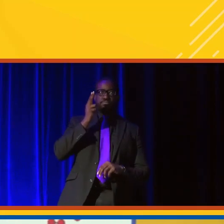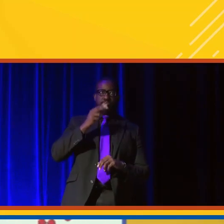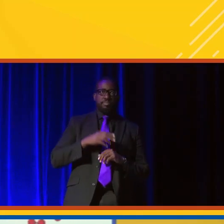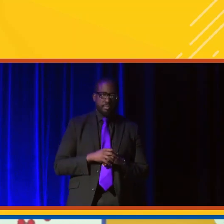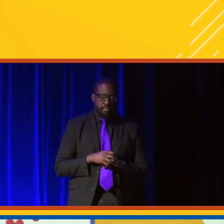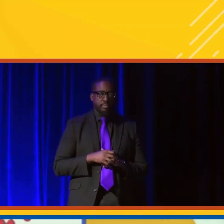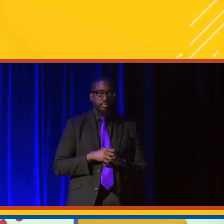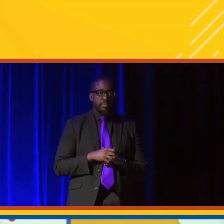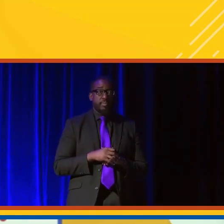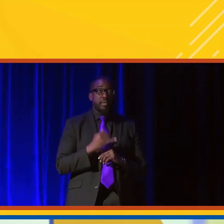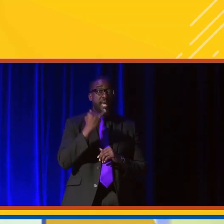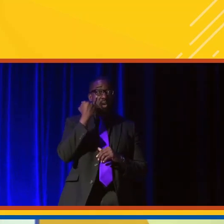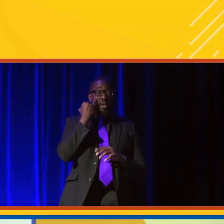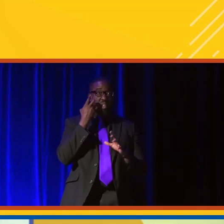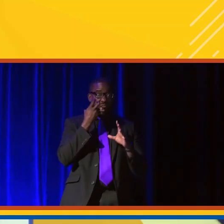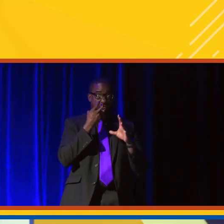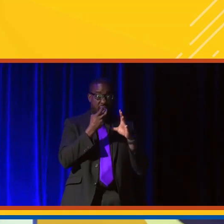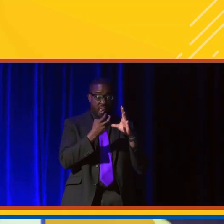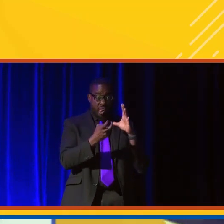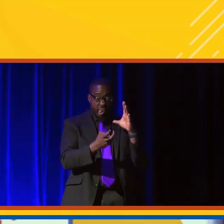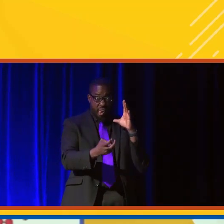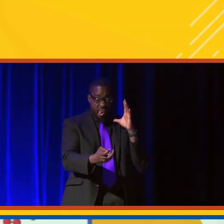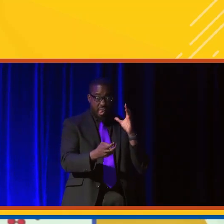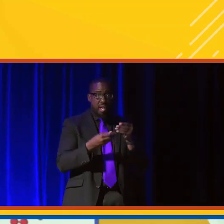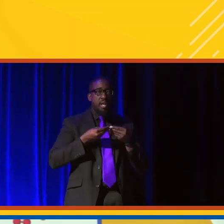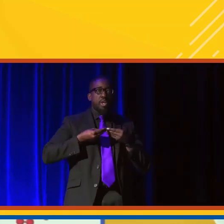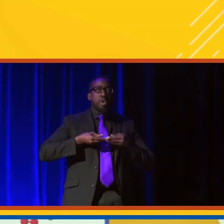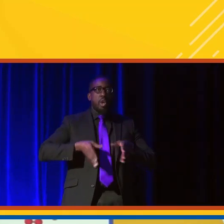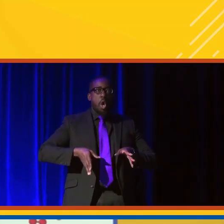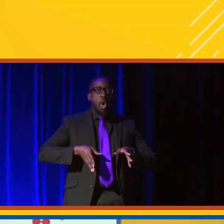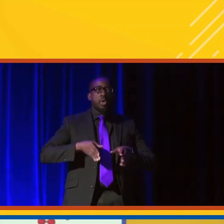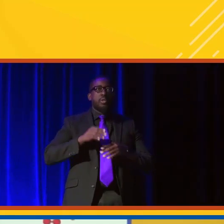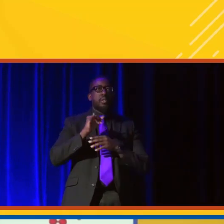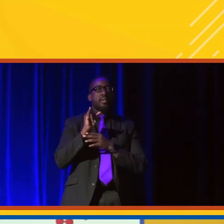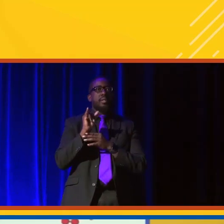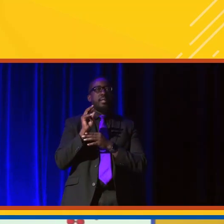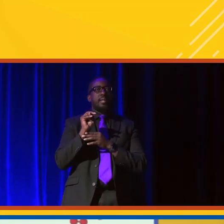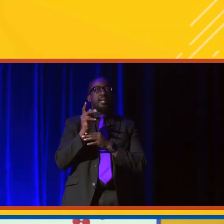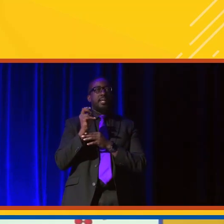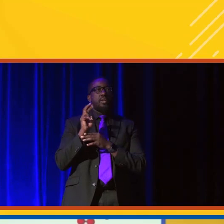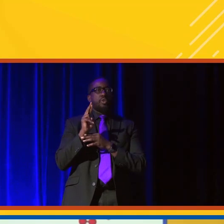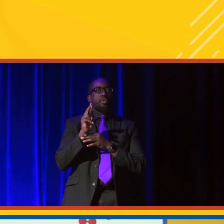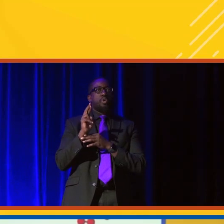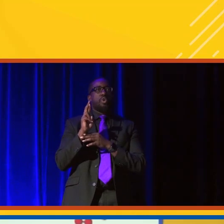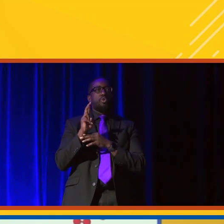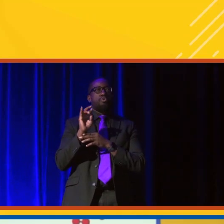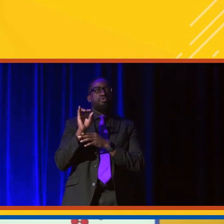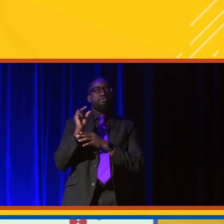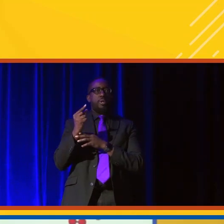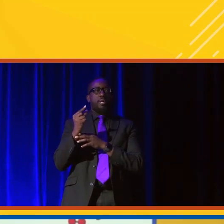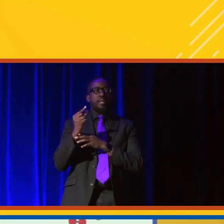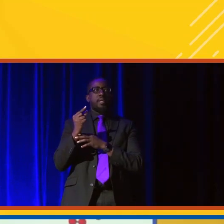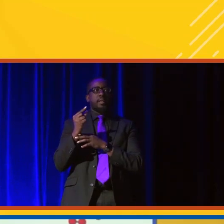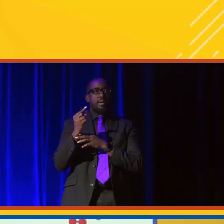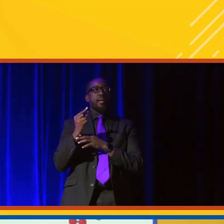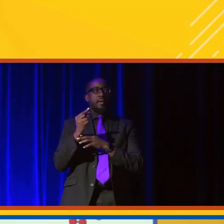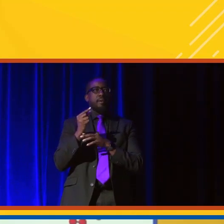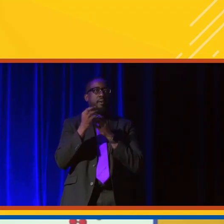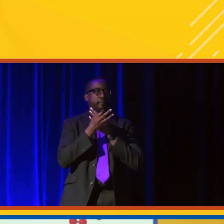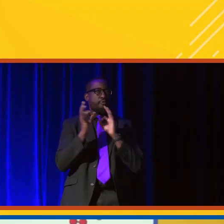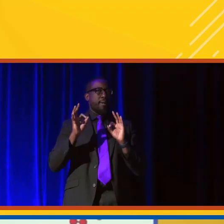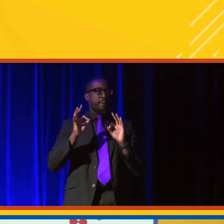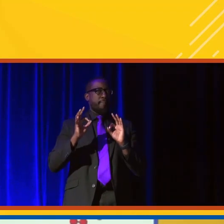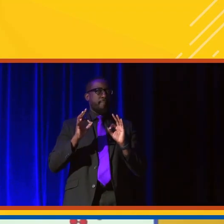you go into the weeds, that you have lost the interring dihedral degree of freedom here. What that means is the pi electronic